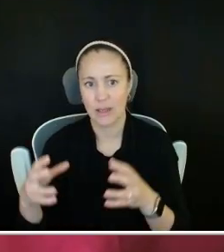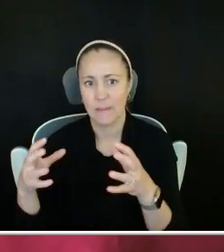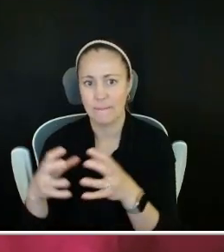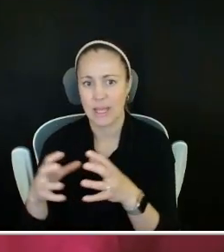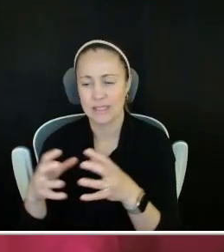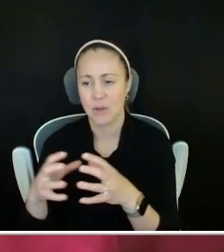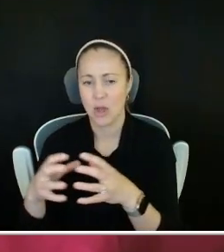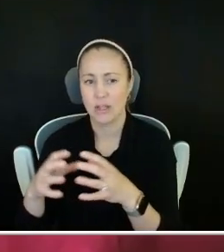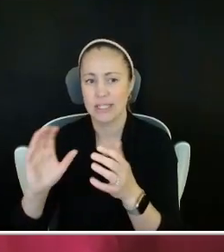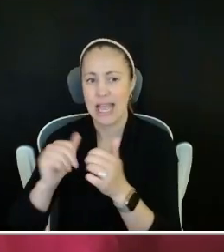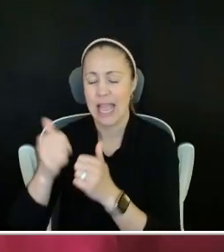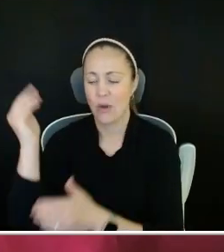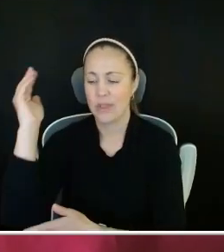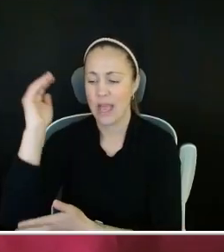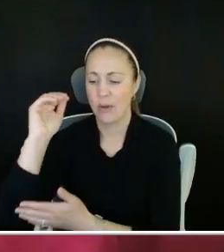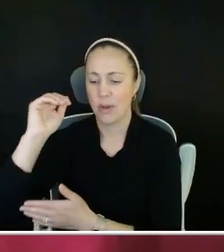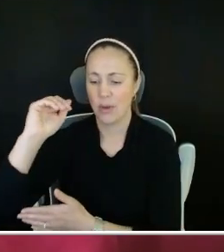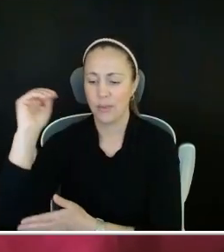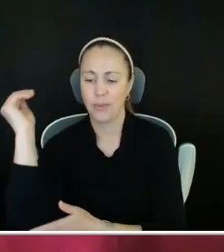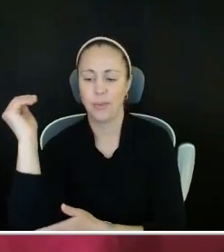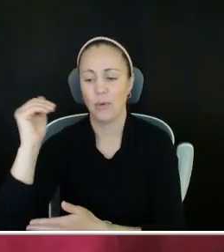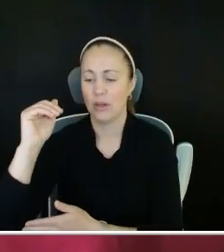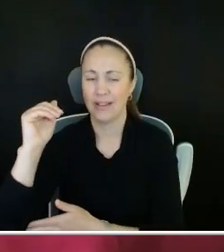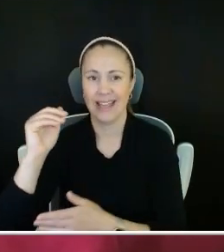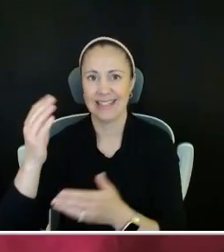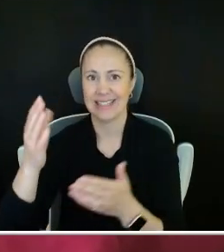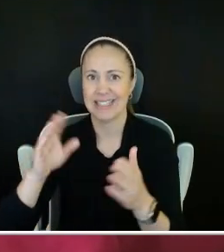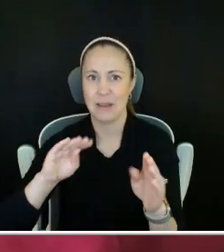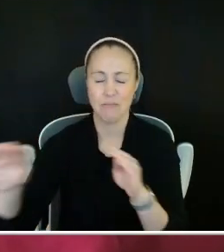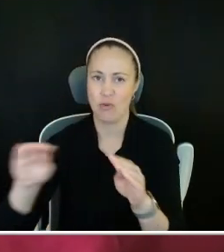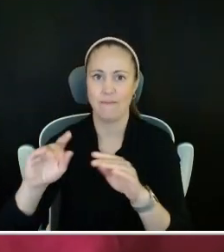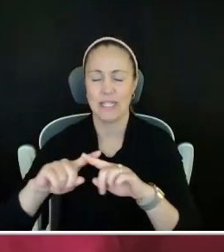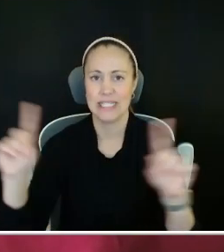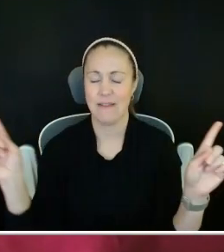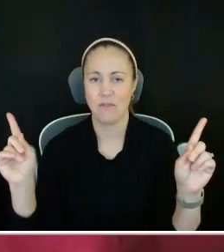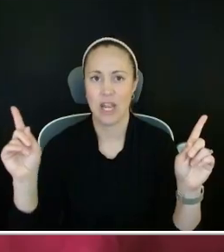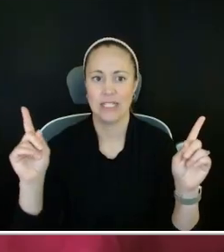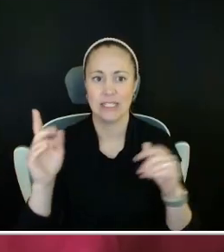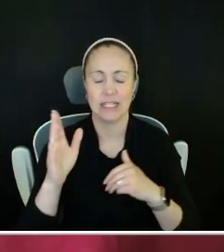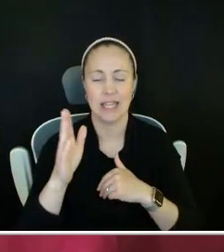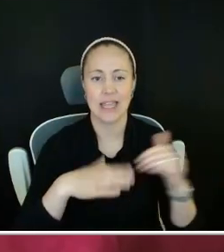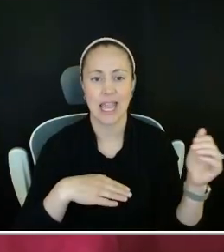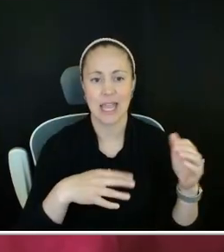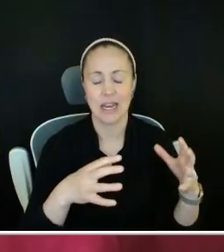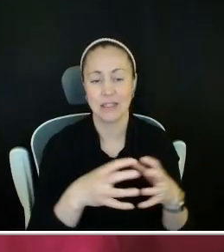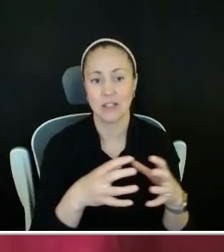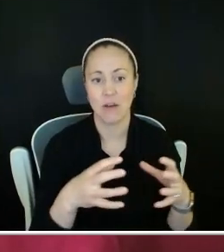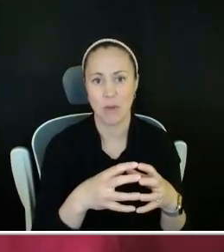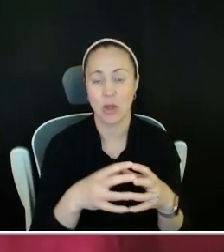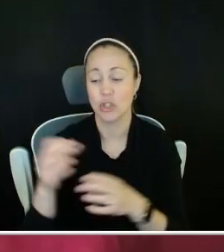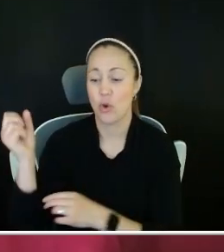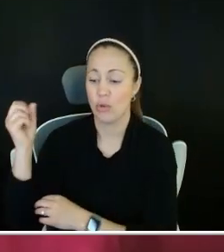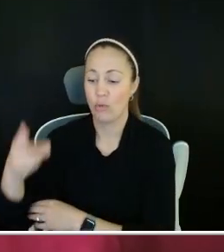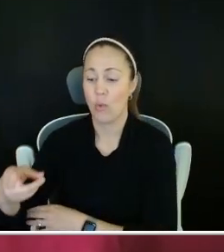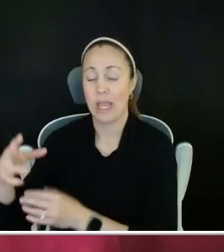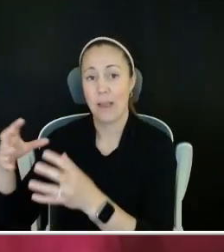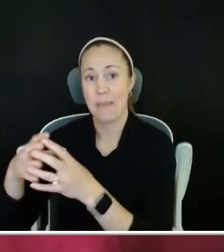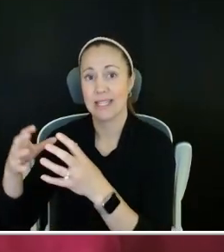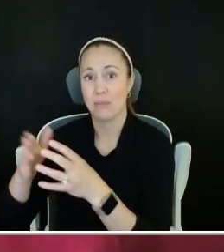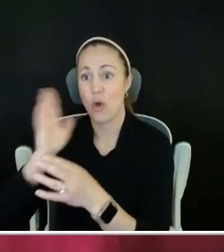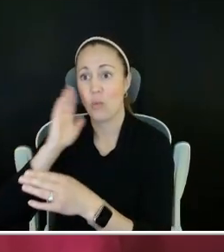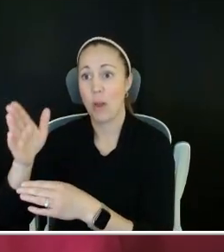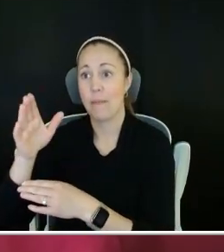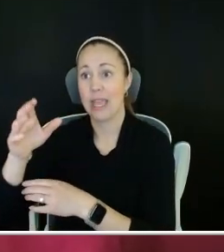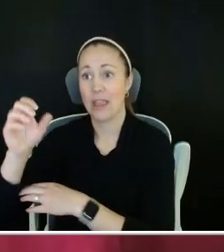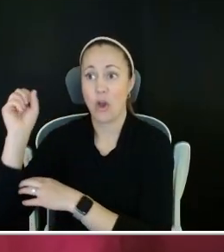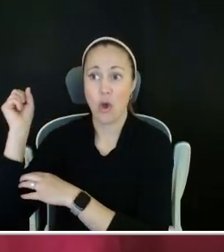elbow is much higher than pitching, because pitching, throwing a baseball, you're going overhand as opposed